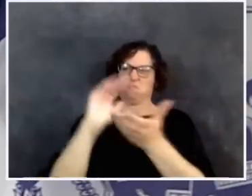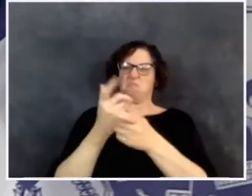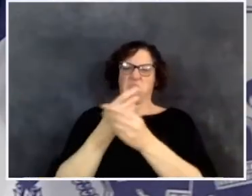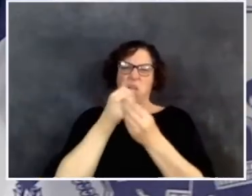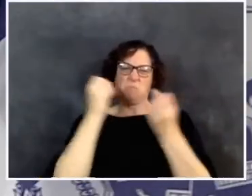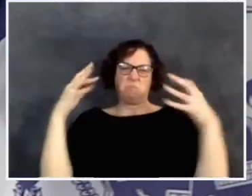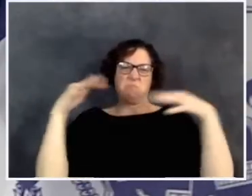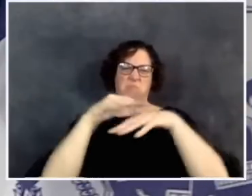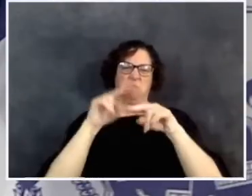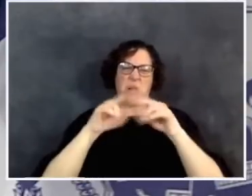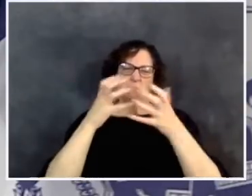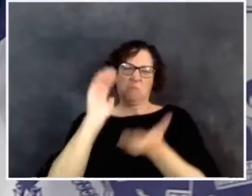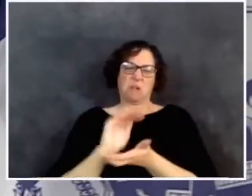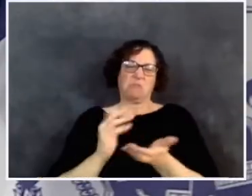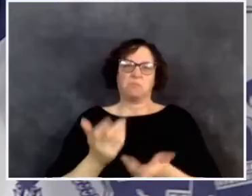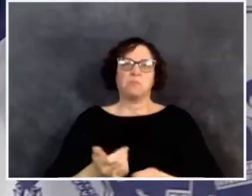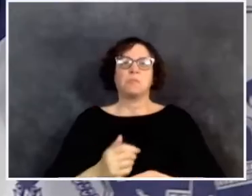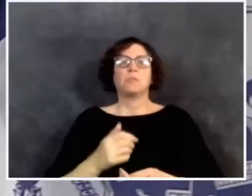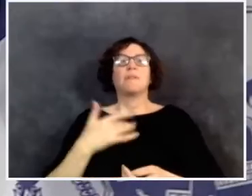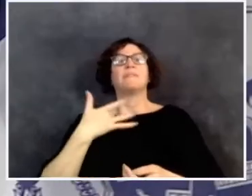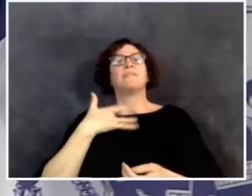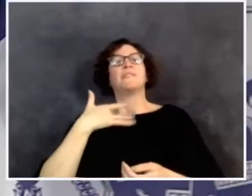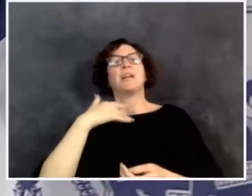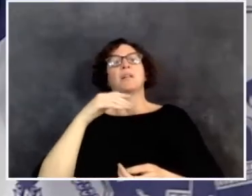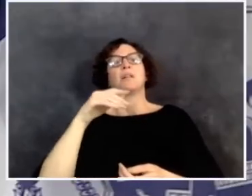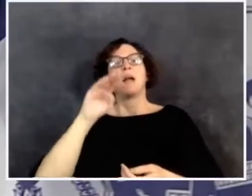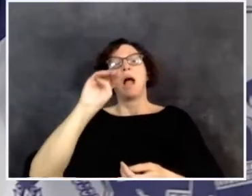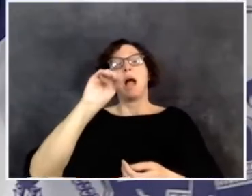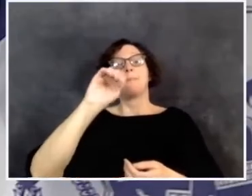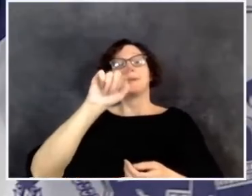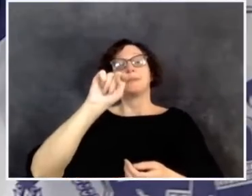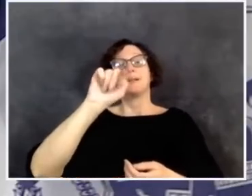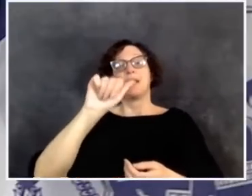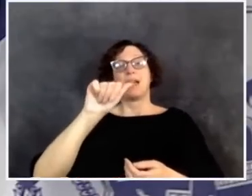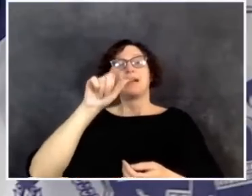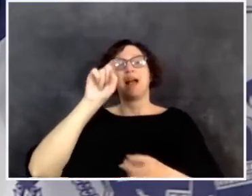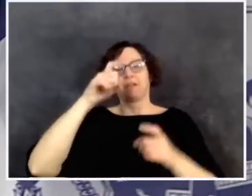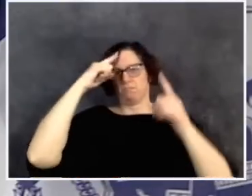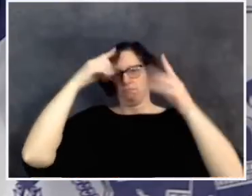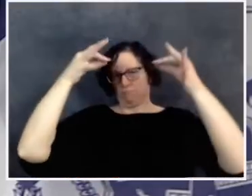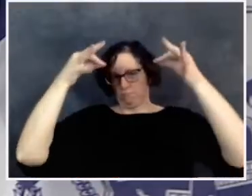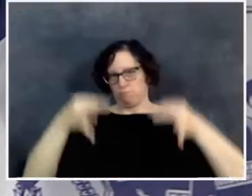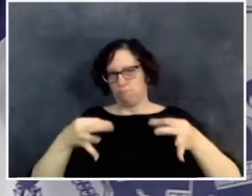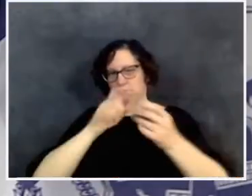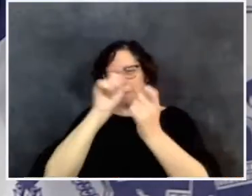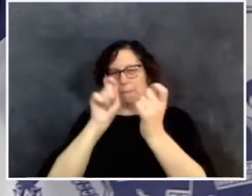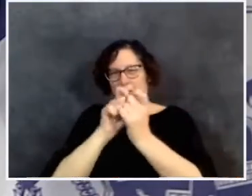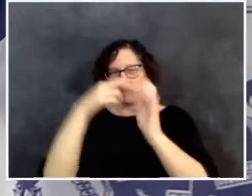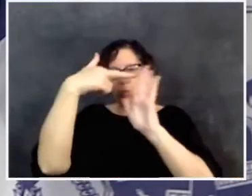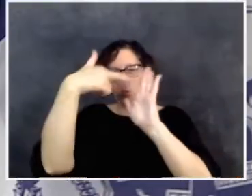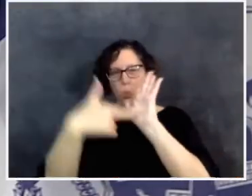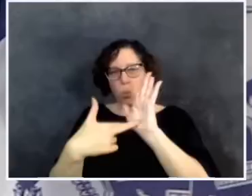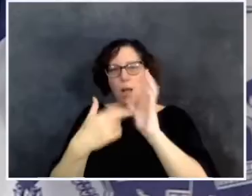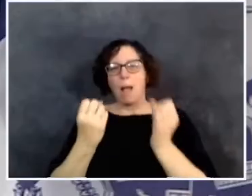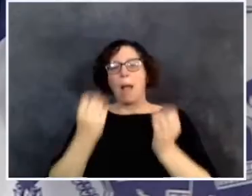should be on a subway car, and ensuring with the NYPD there's never more than that number on a subway car.